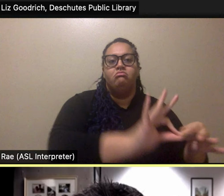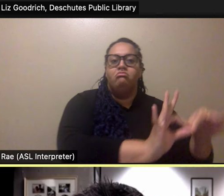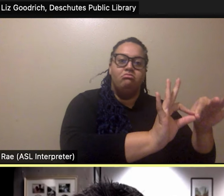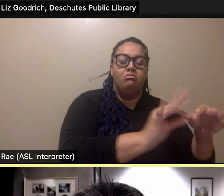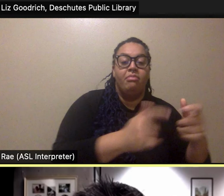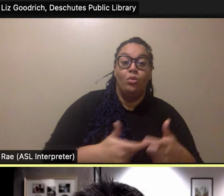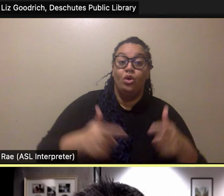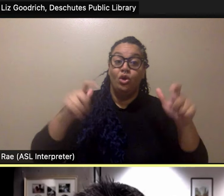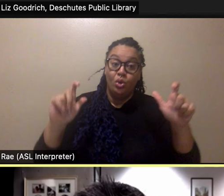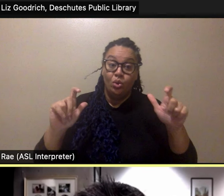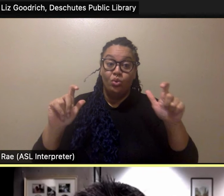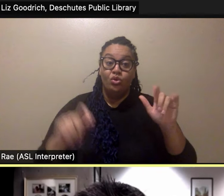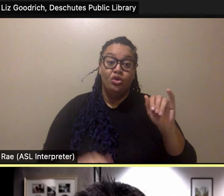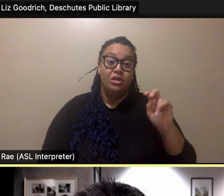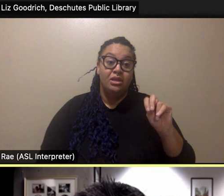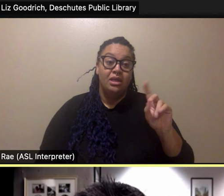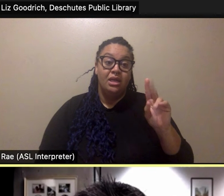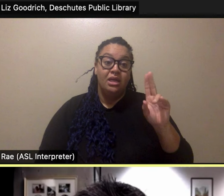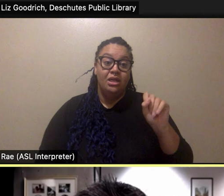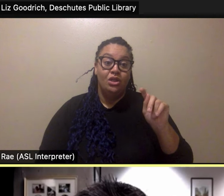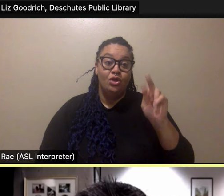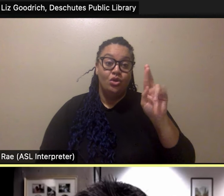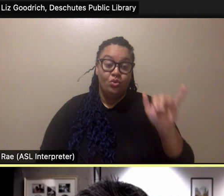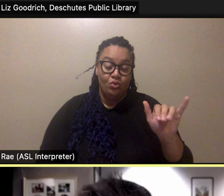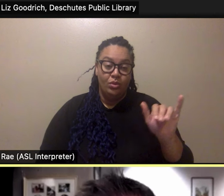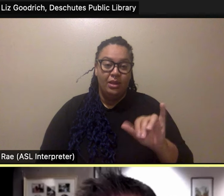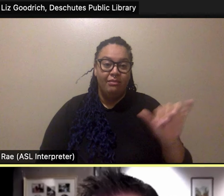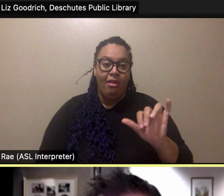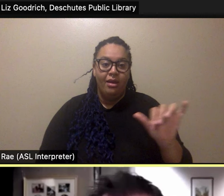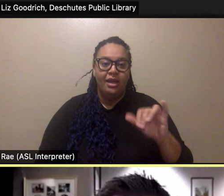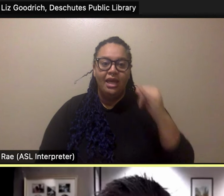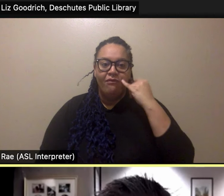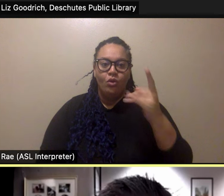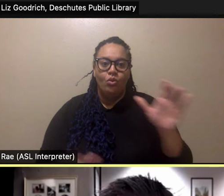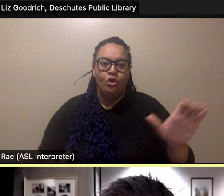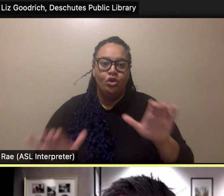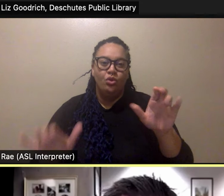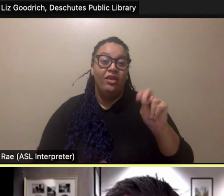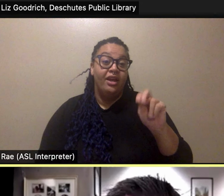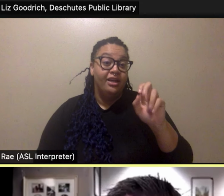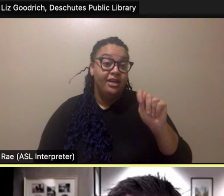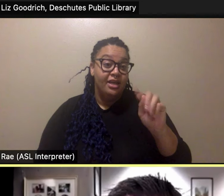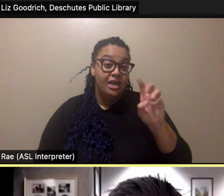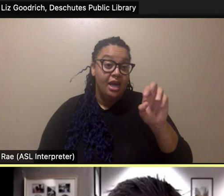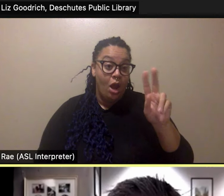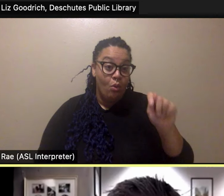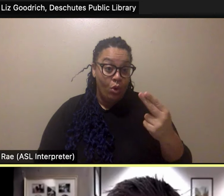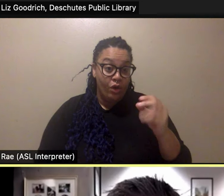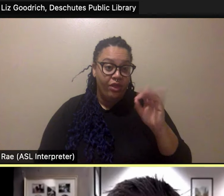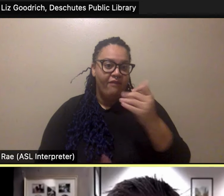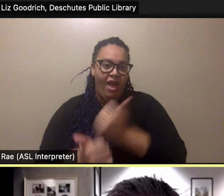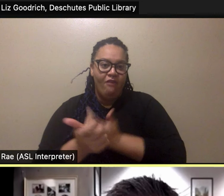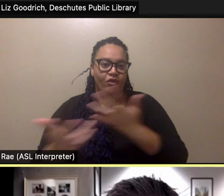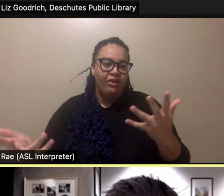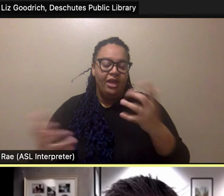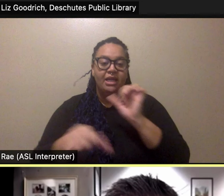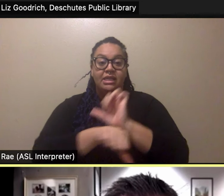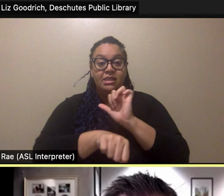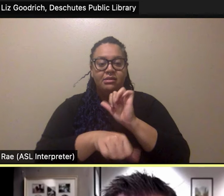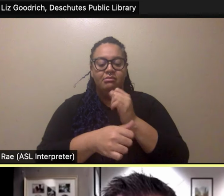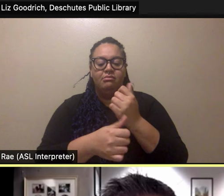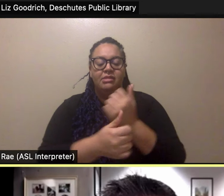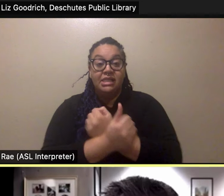huge industry, approximately equivalent today if you were to do the net worth of everything that slaves produced